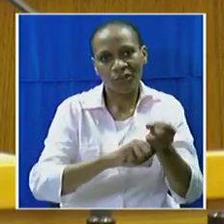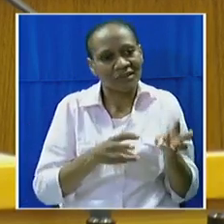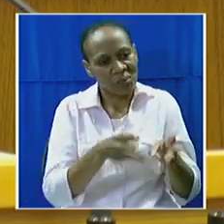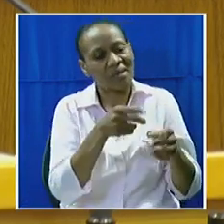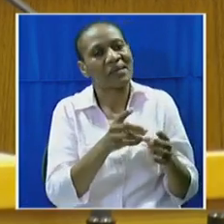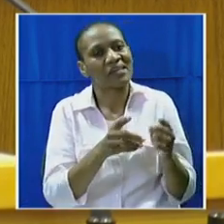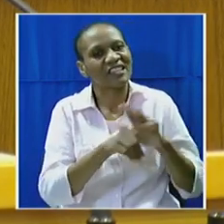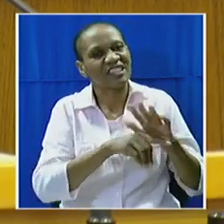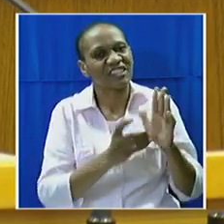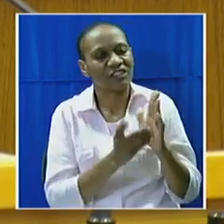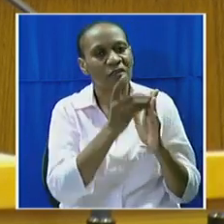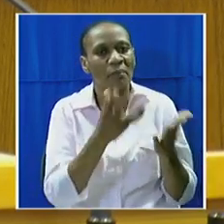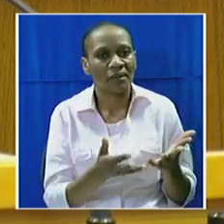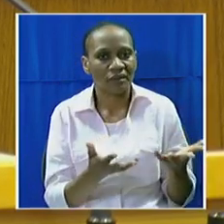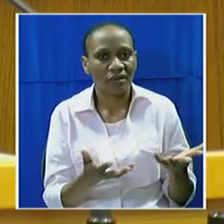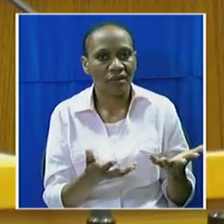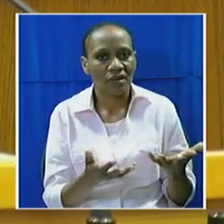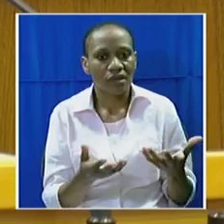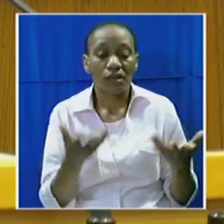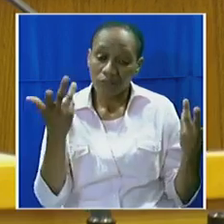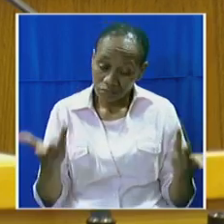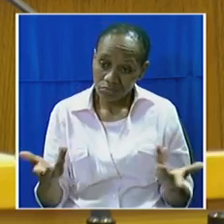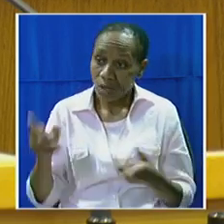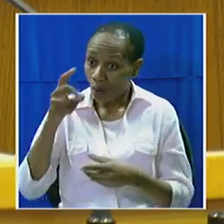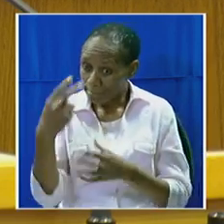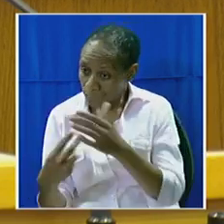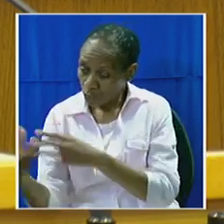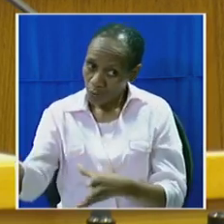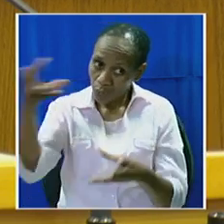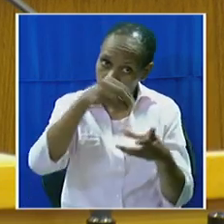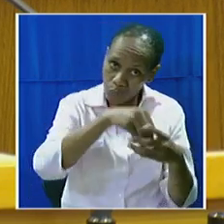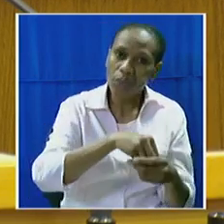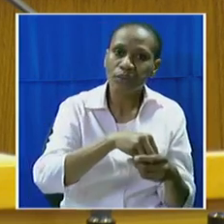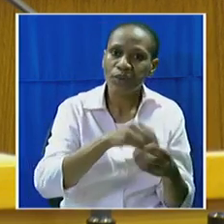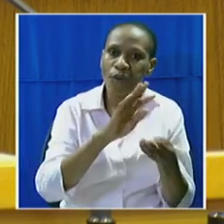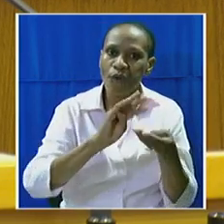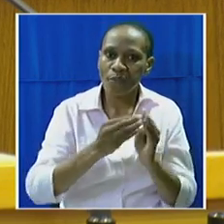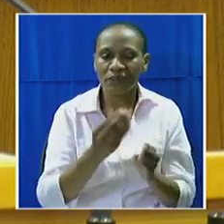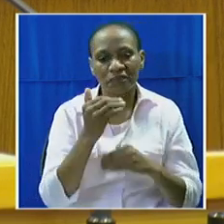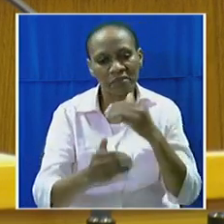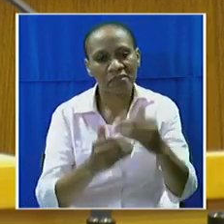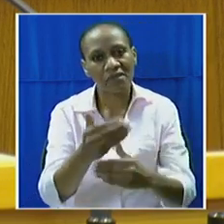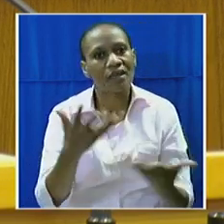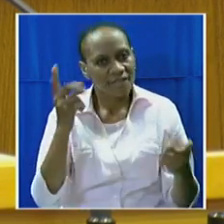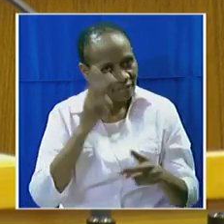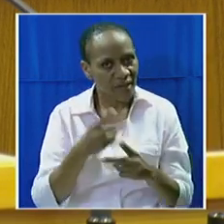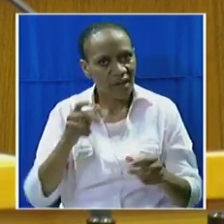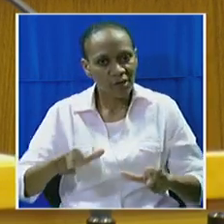model and be integrally involved with community processes that will drive local government.